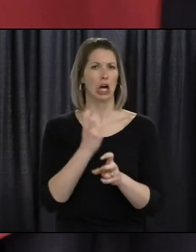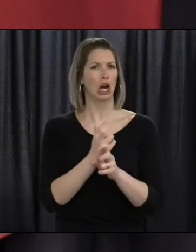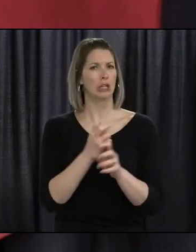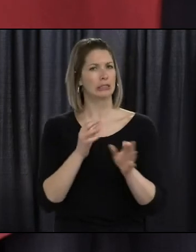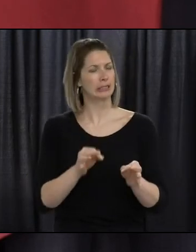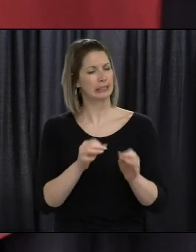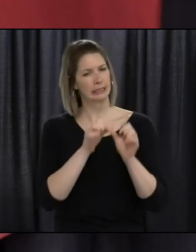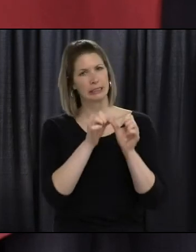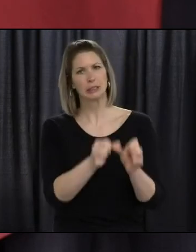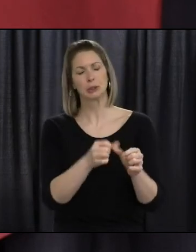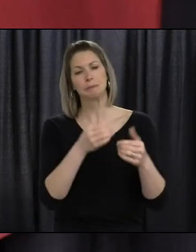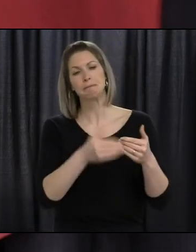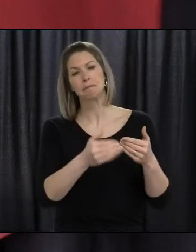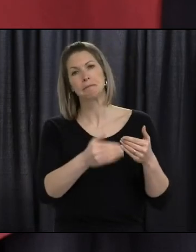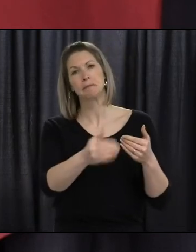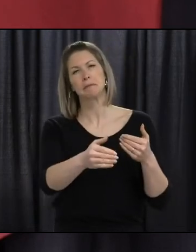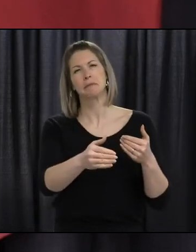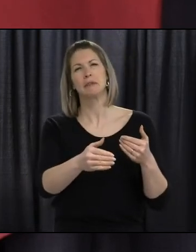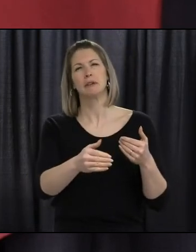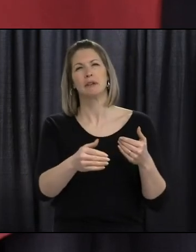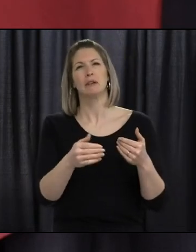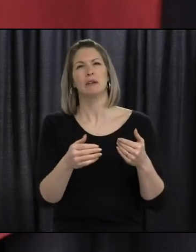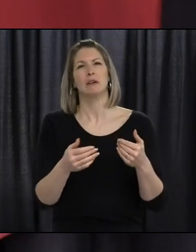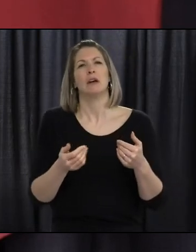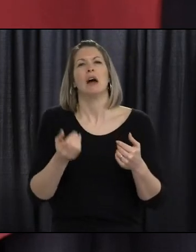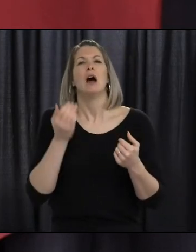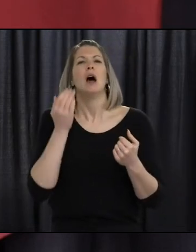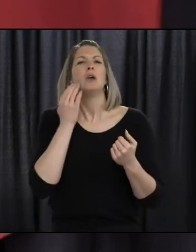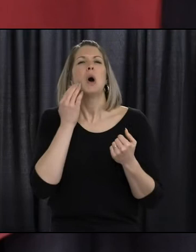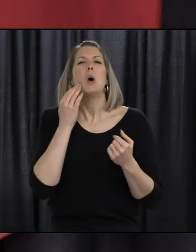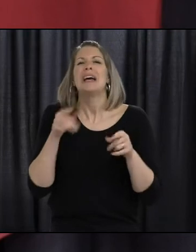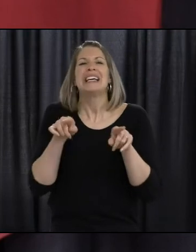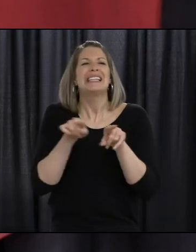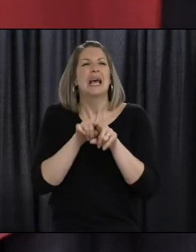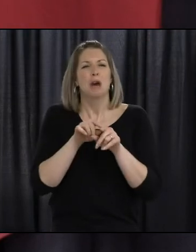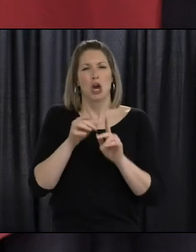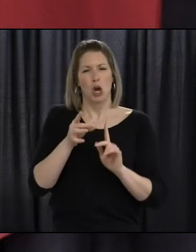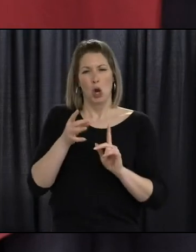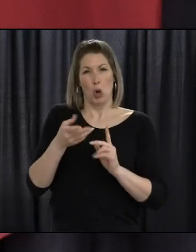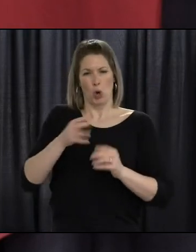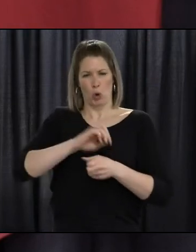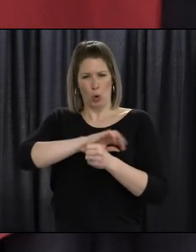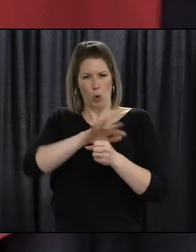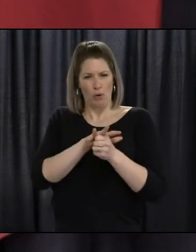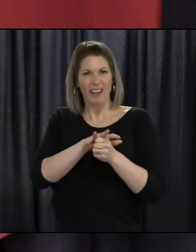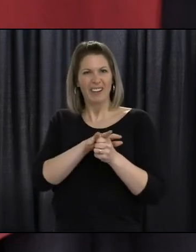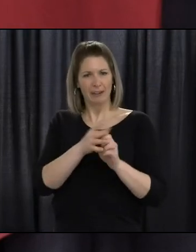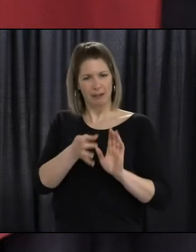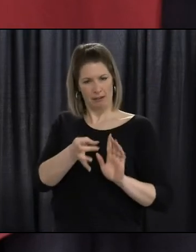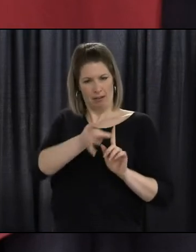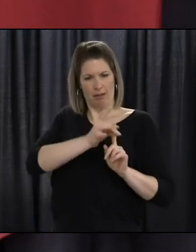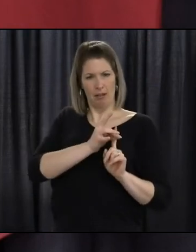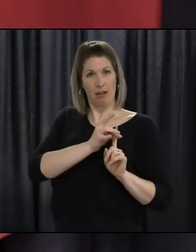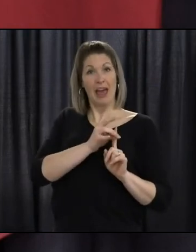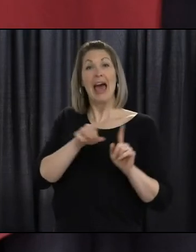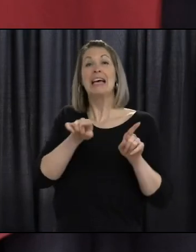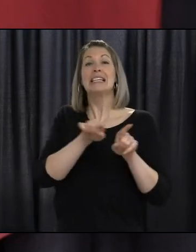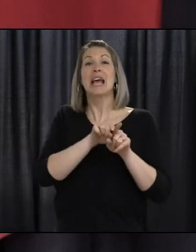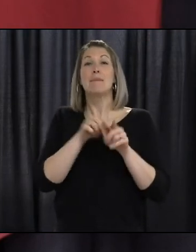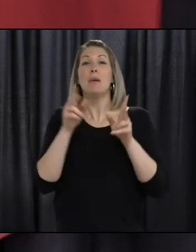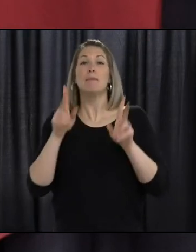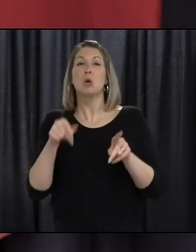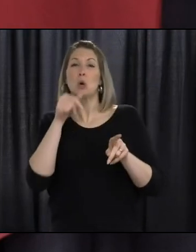of in roadside hitchhikers, just looking for something to latch on, looking for a ride, and that's what your body is to this virus.